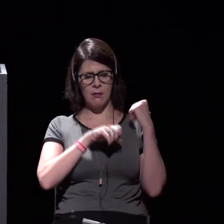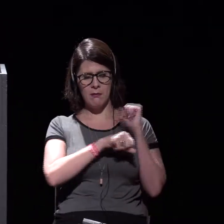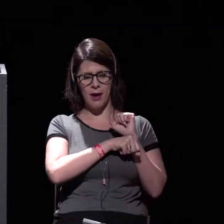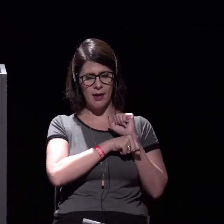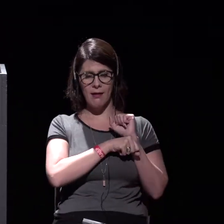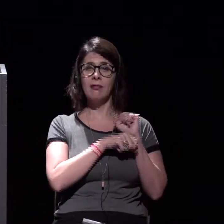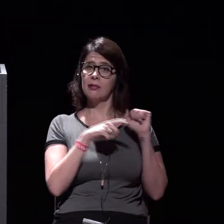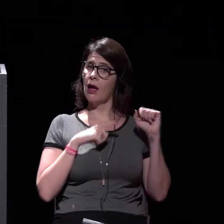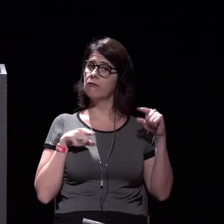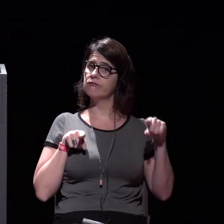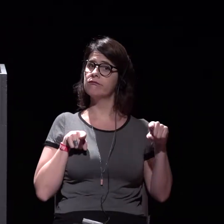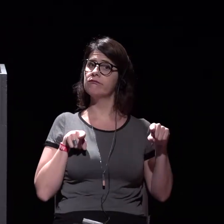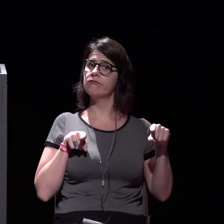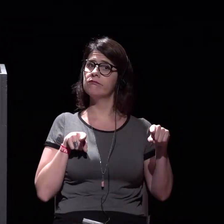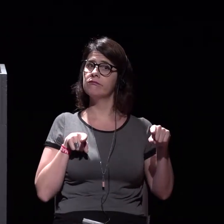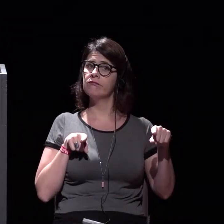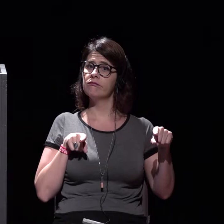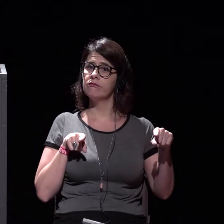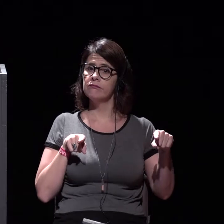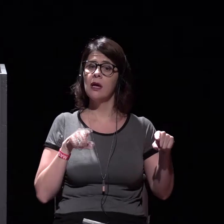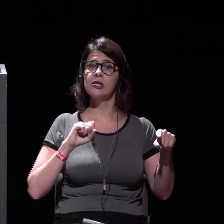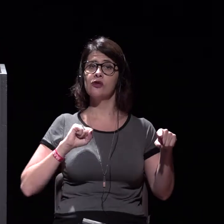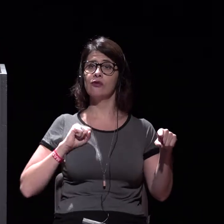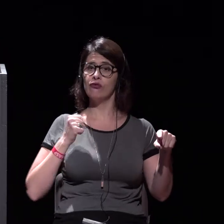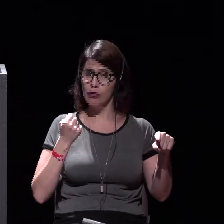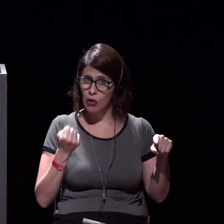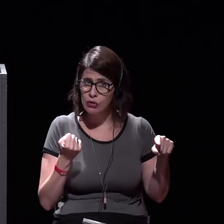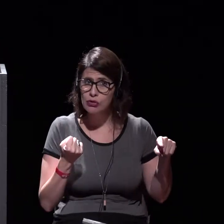incredible effort recently and painstakingly